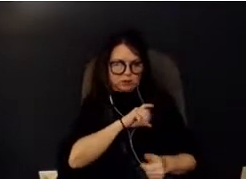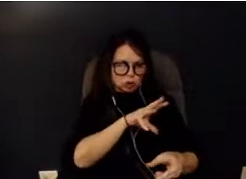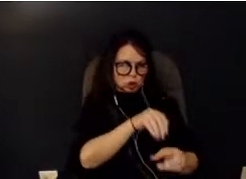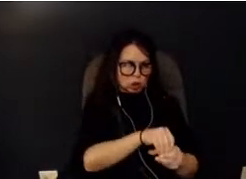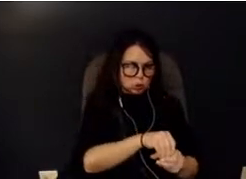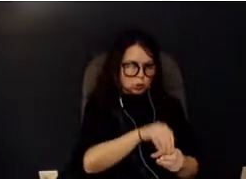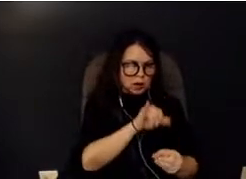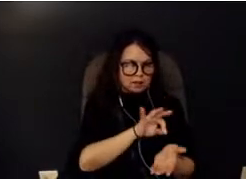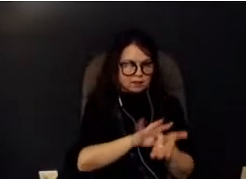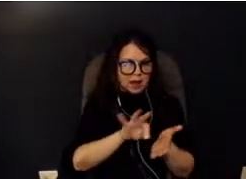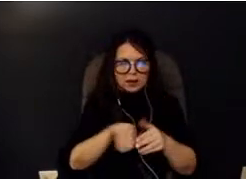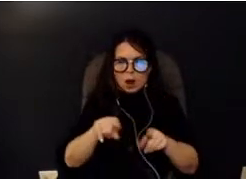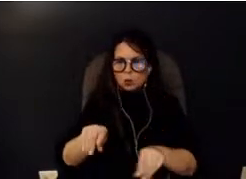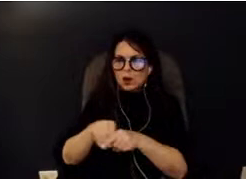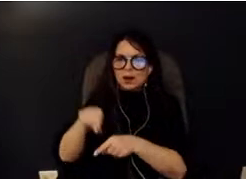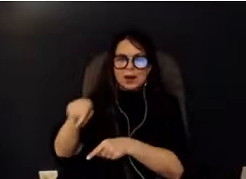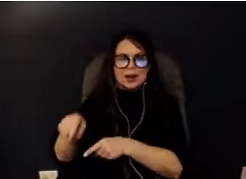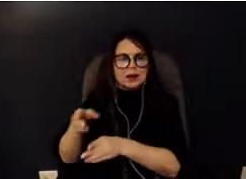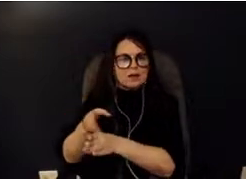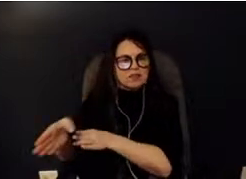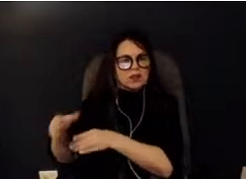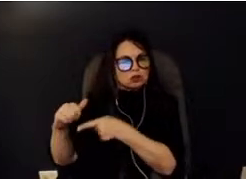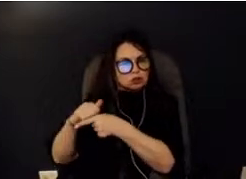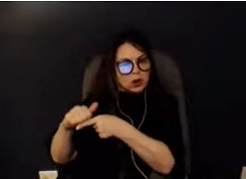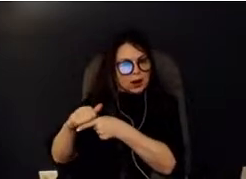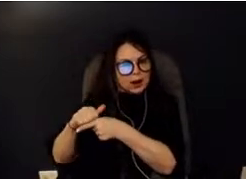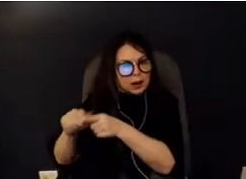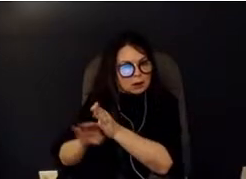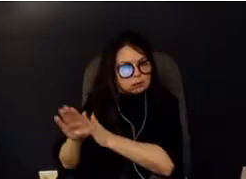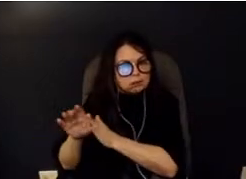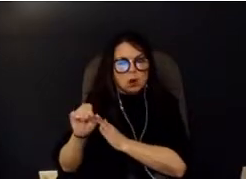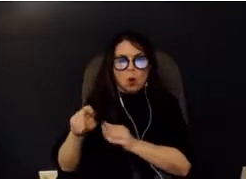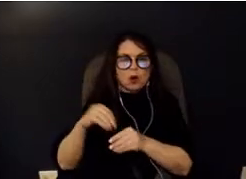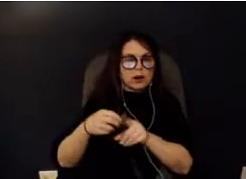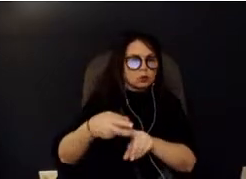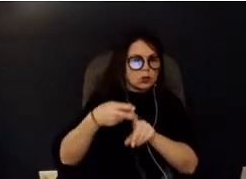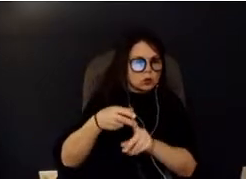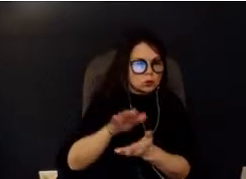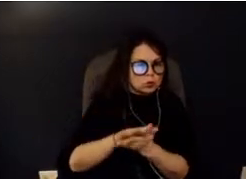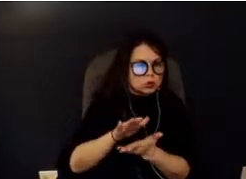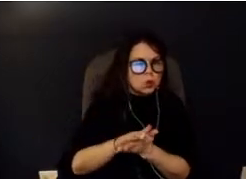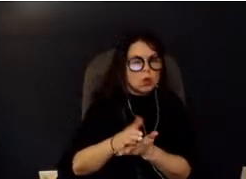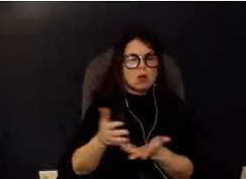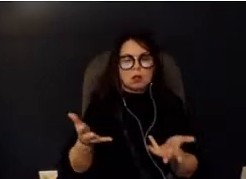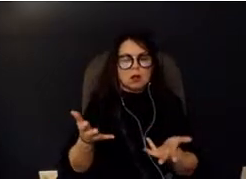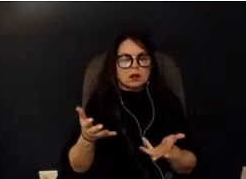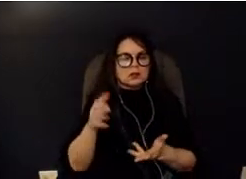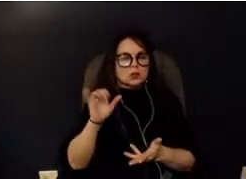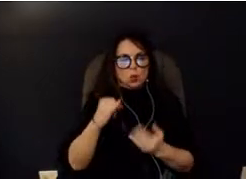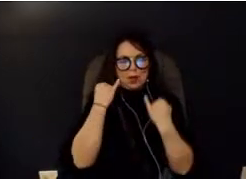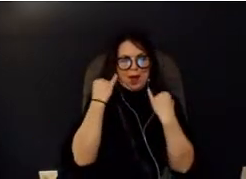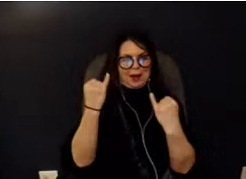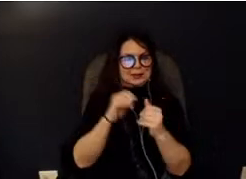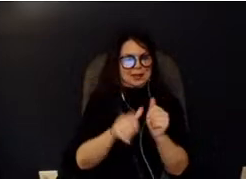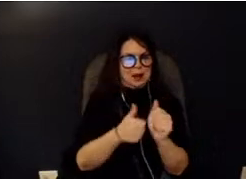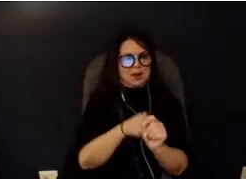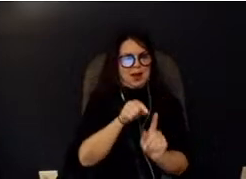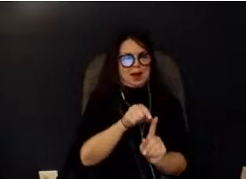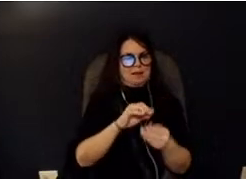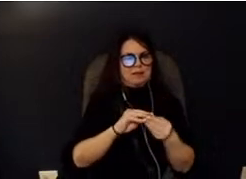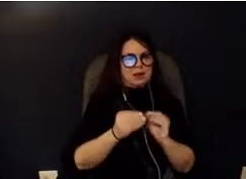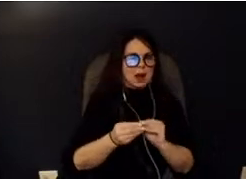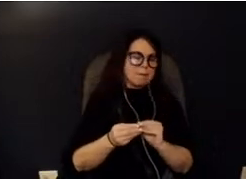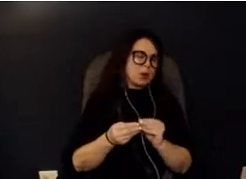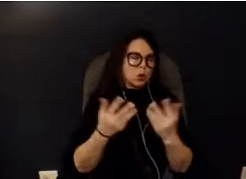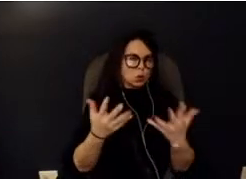do they count when they're in recruit school, et cetera. And so the idea of this is actually to go about it a different way, rather than